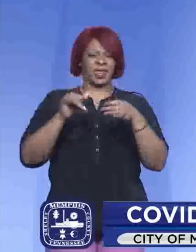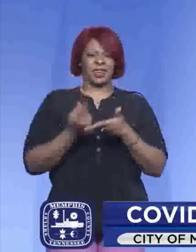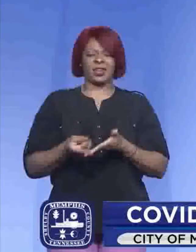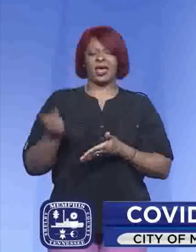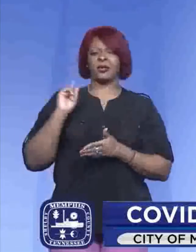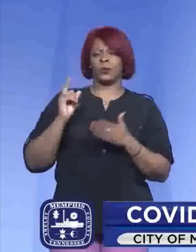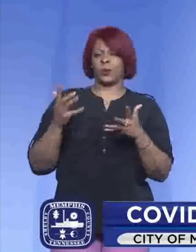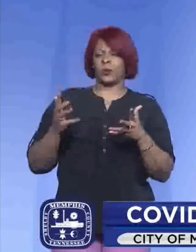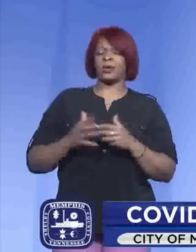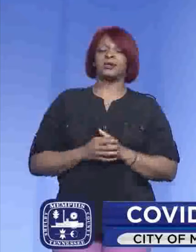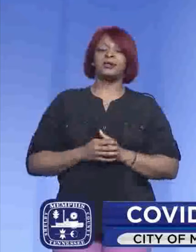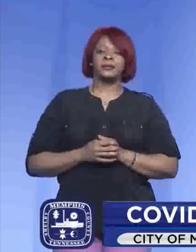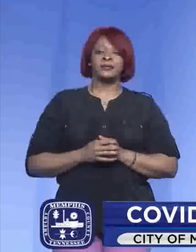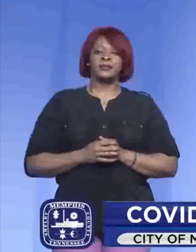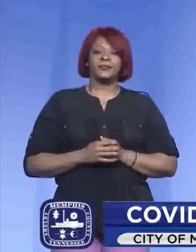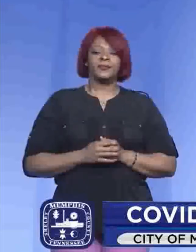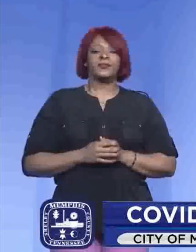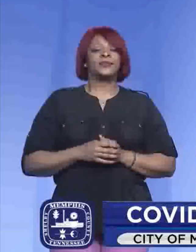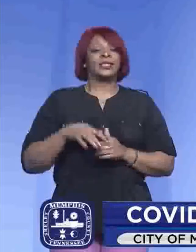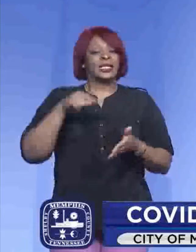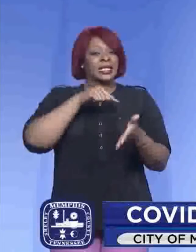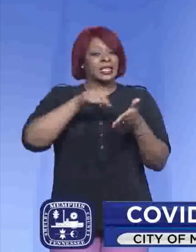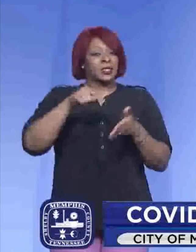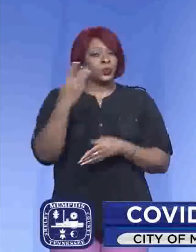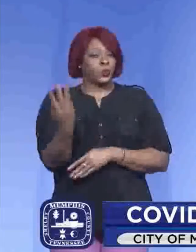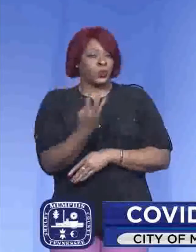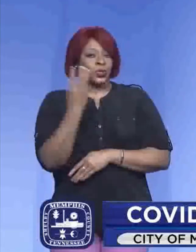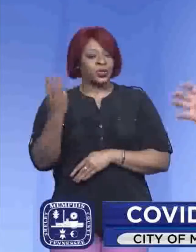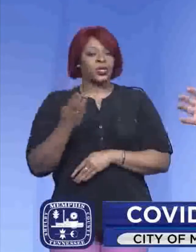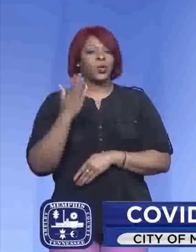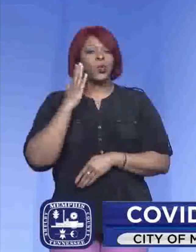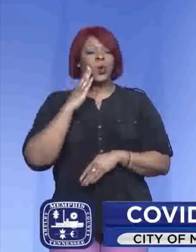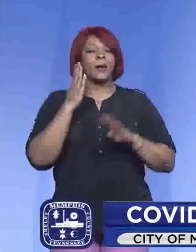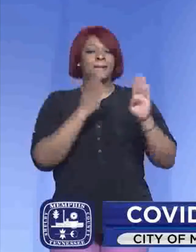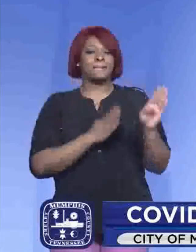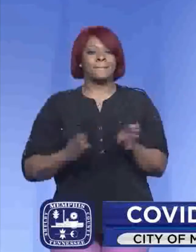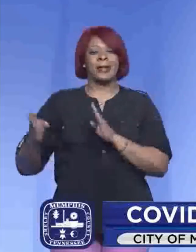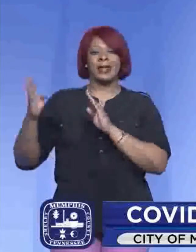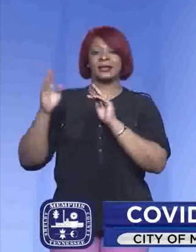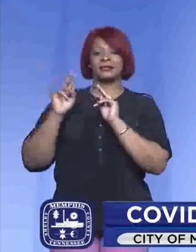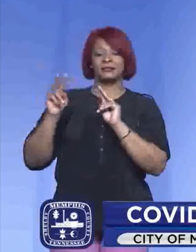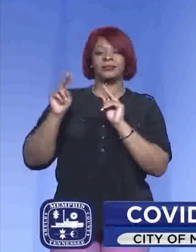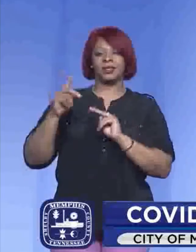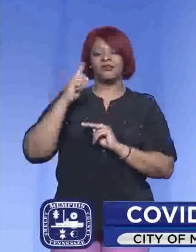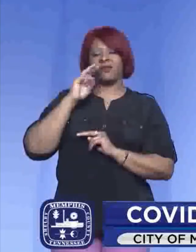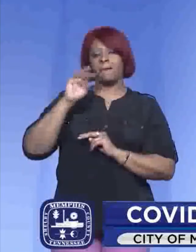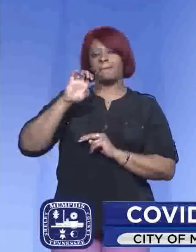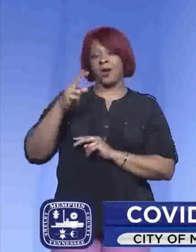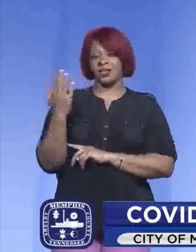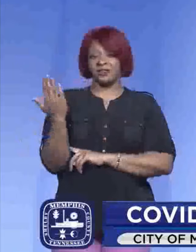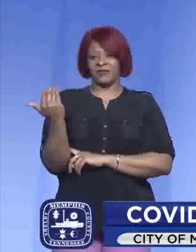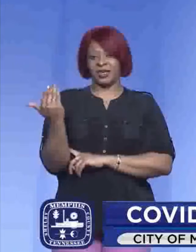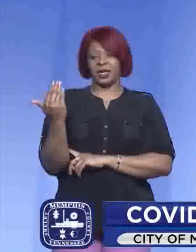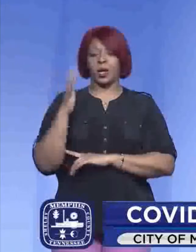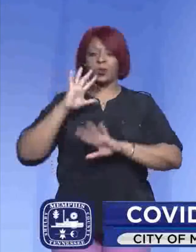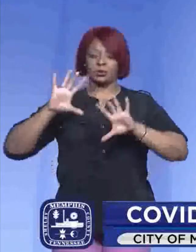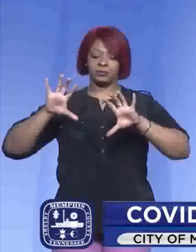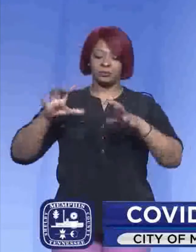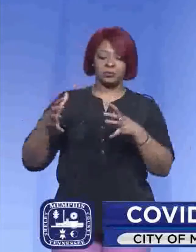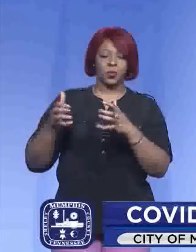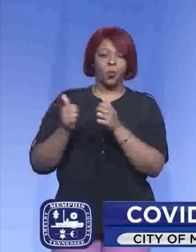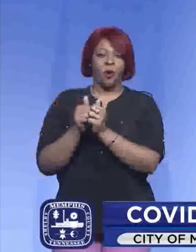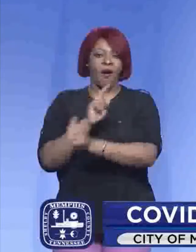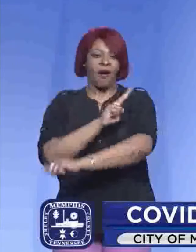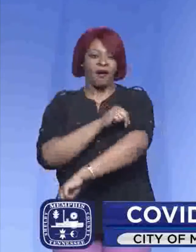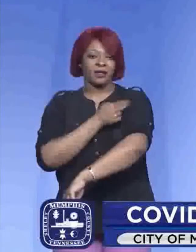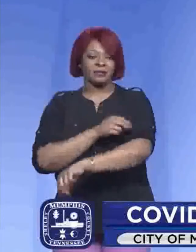but so this coming Wednesday, we will be planning for that week of the 15th of March. We will get together with the hospital